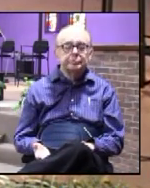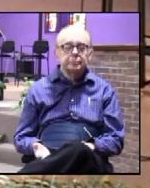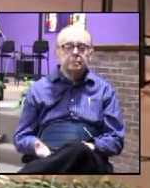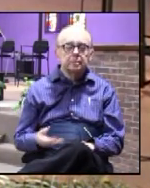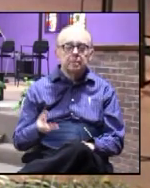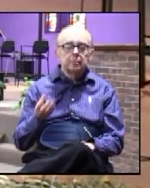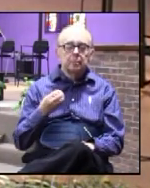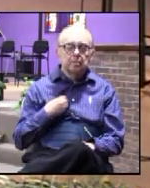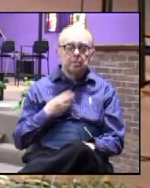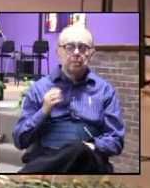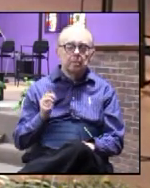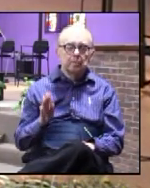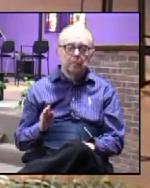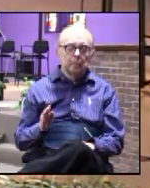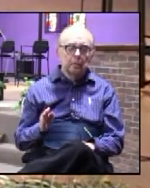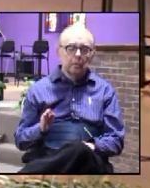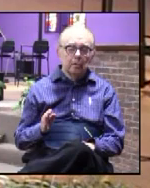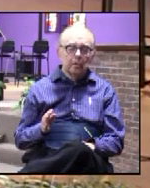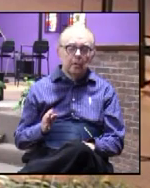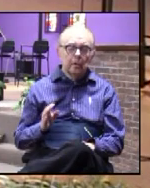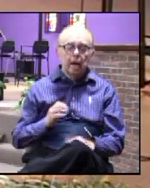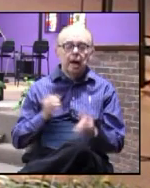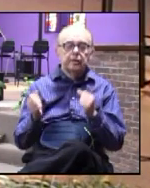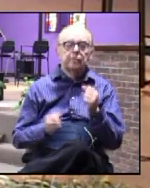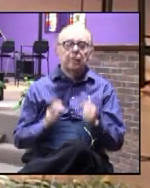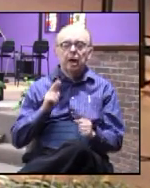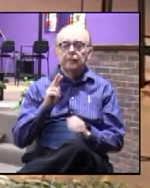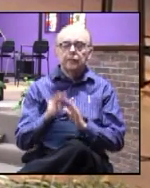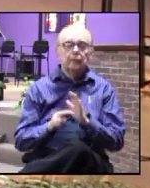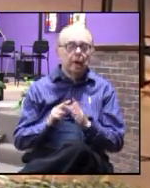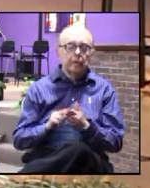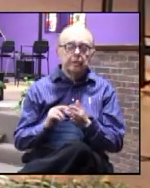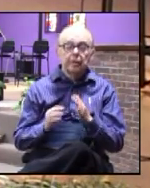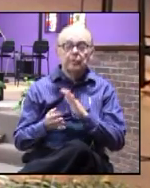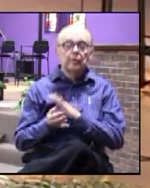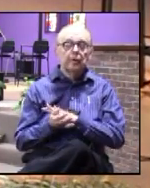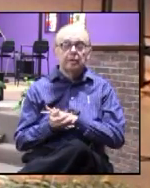He gave me a job where I had to drive 2 hours in the morning